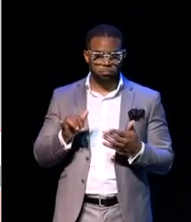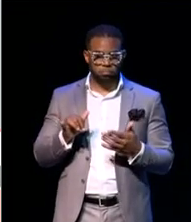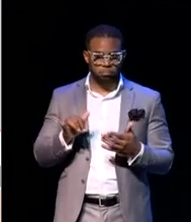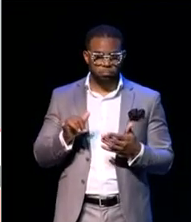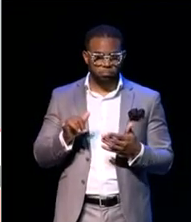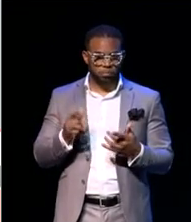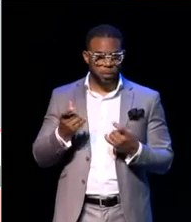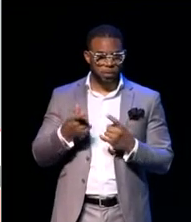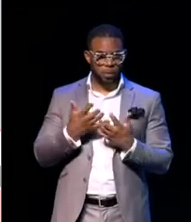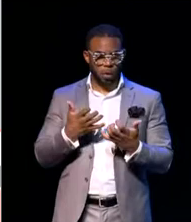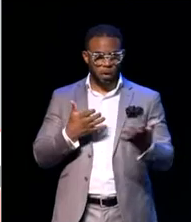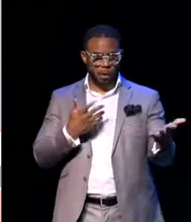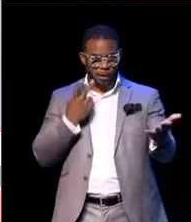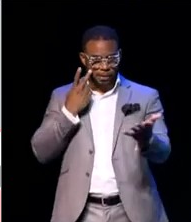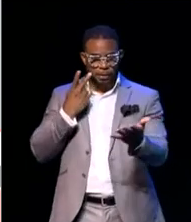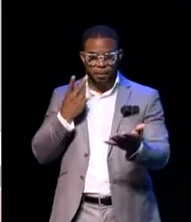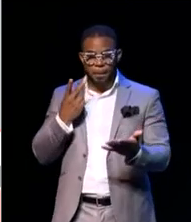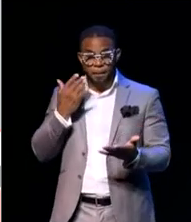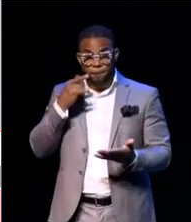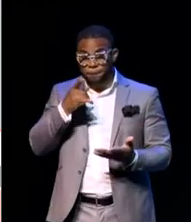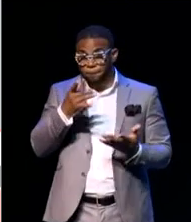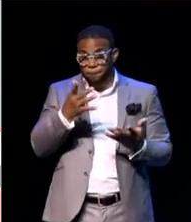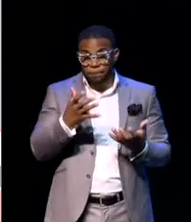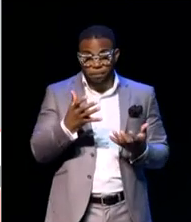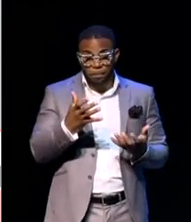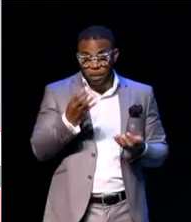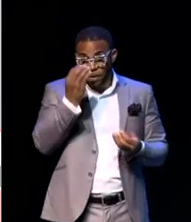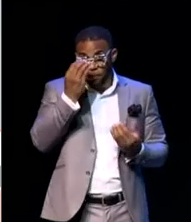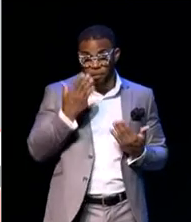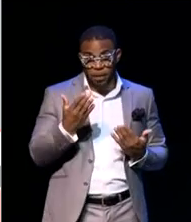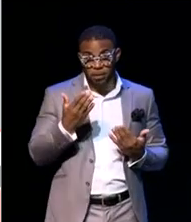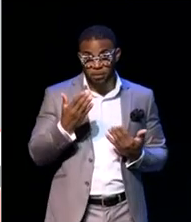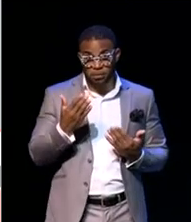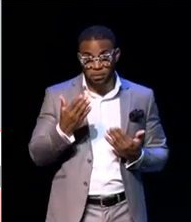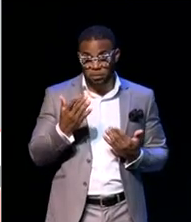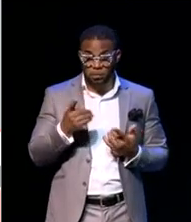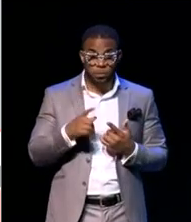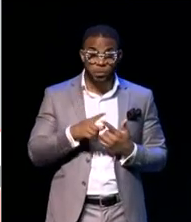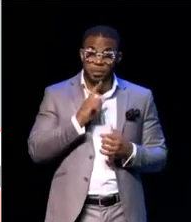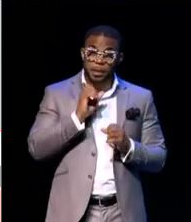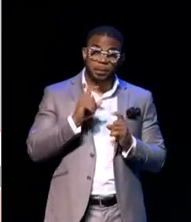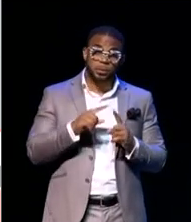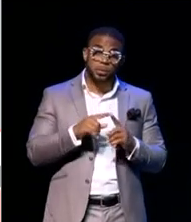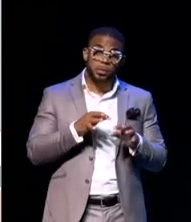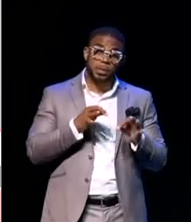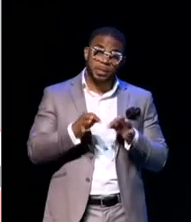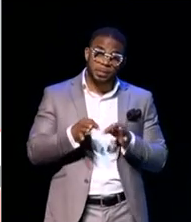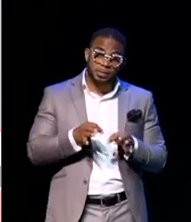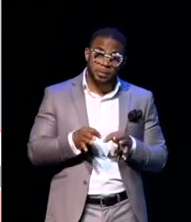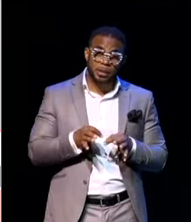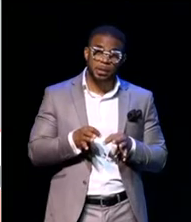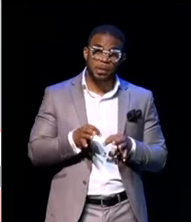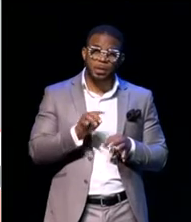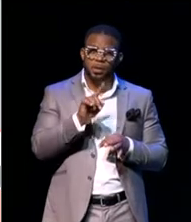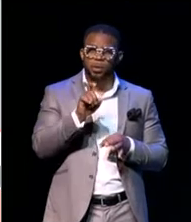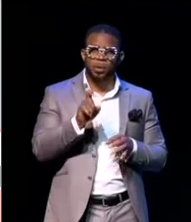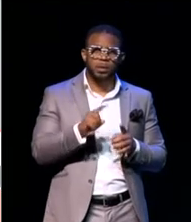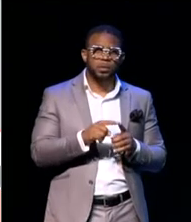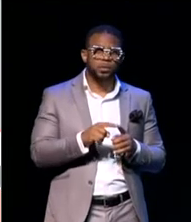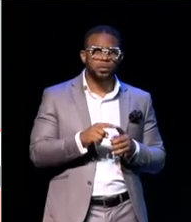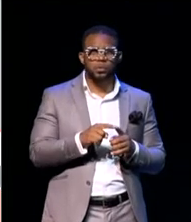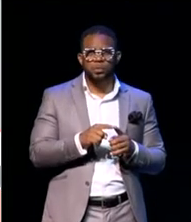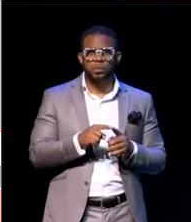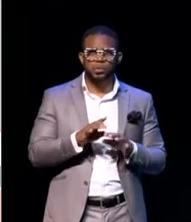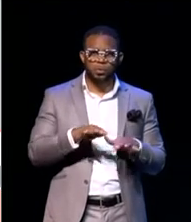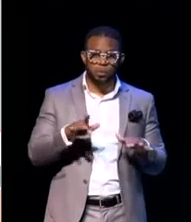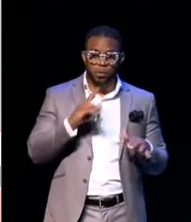been coming from the audience. And if you want information to be able to explain the questions